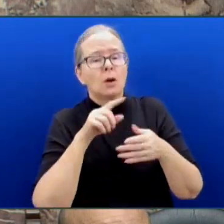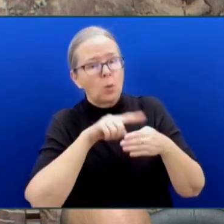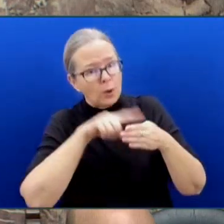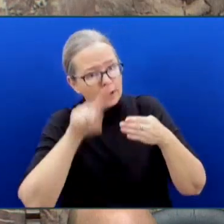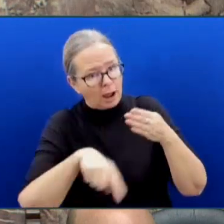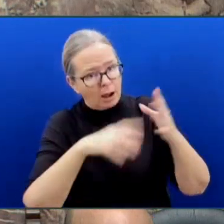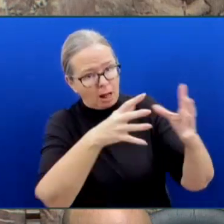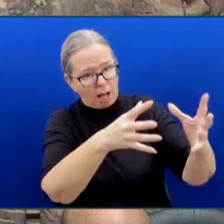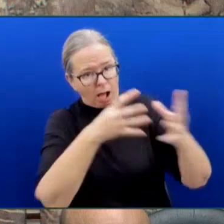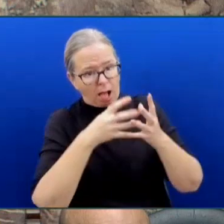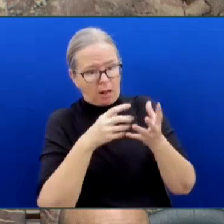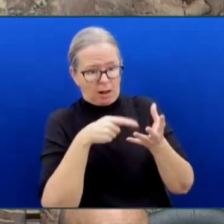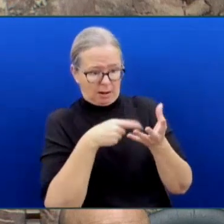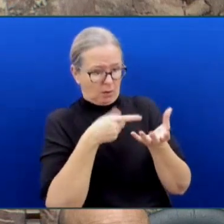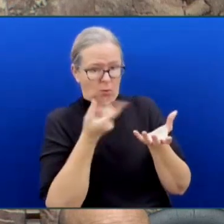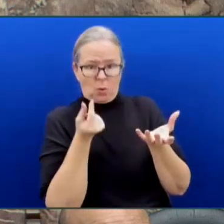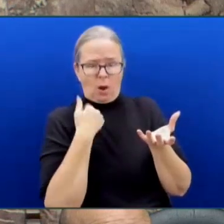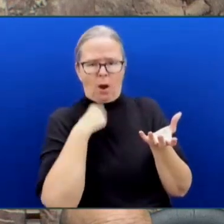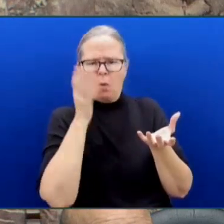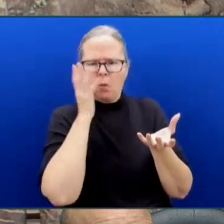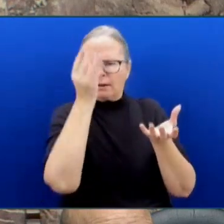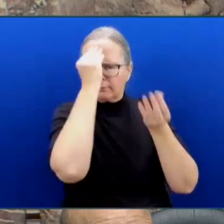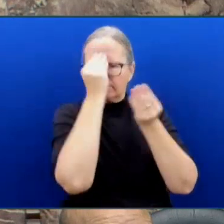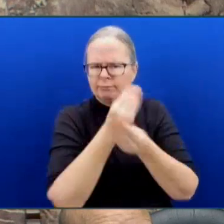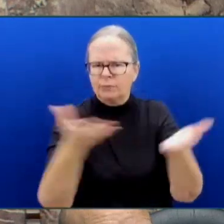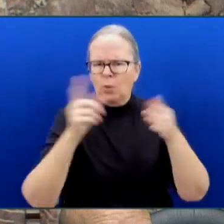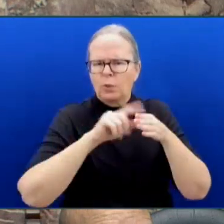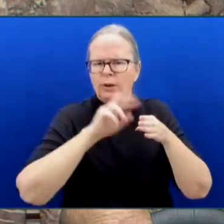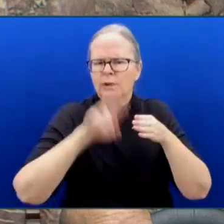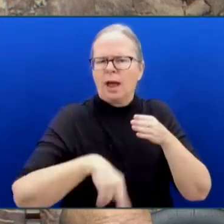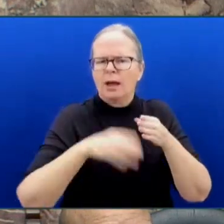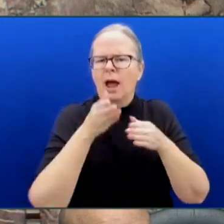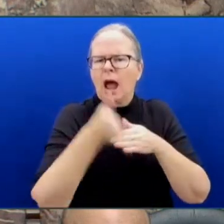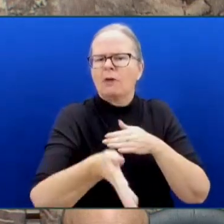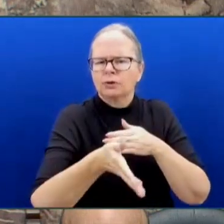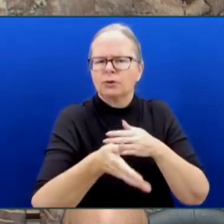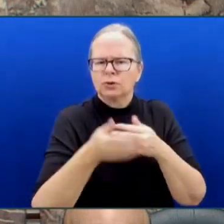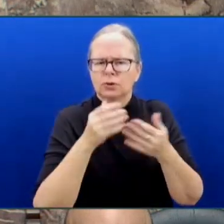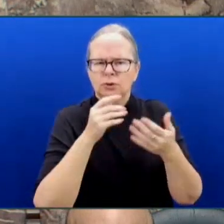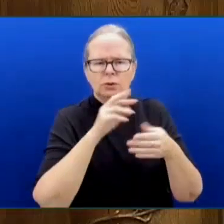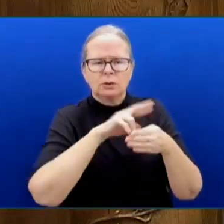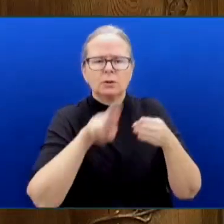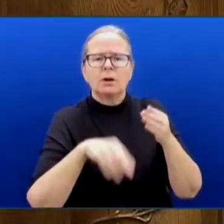fully informed about what happens, and I know that the Minister of Children and Families will do so as well.